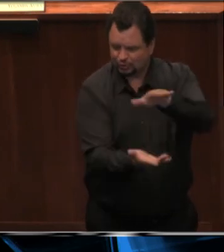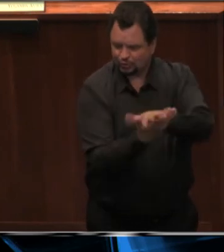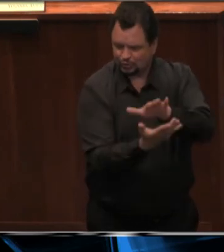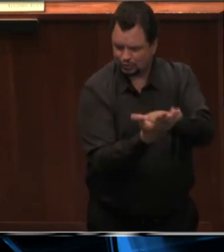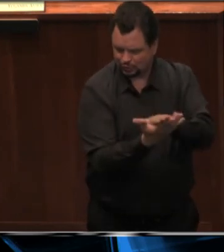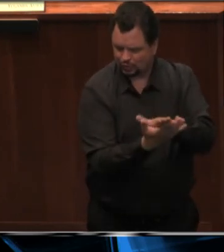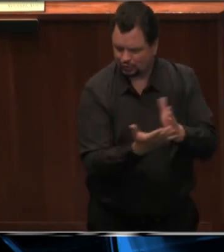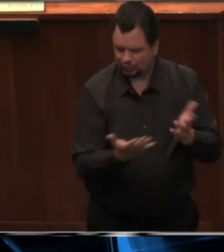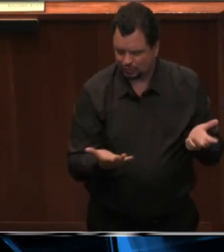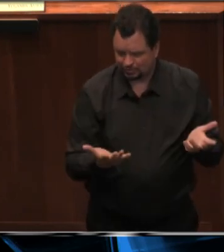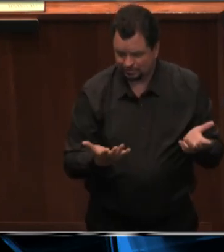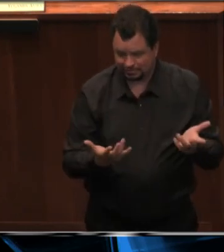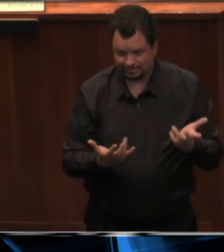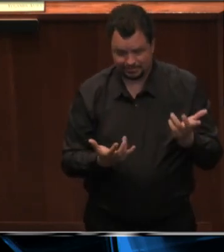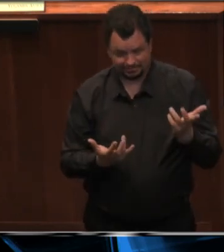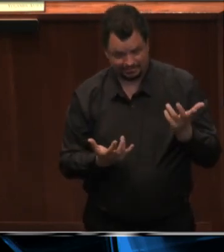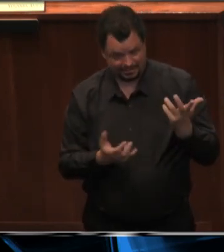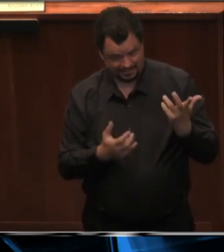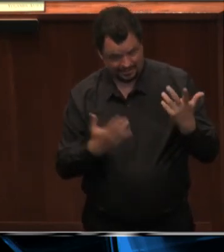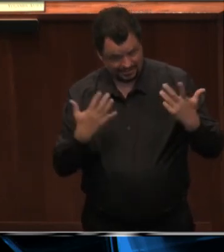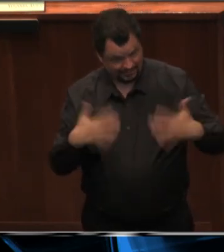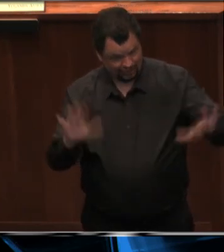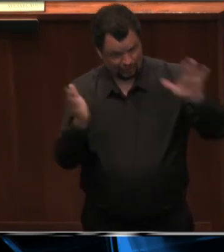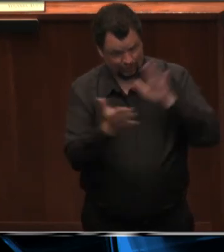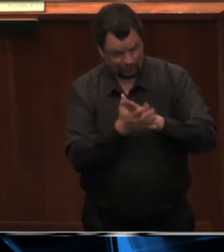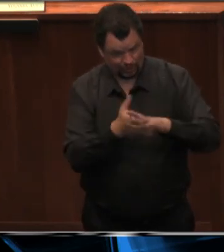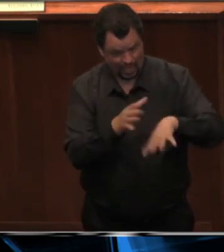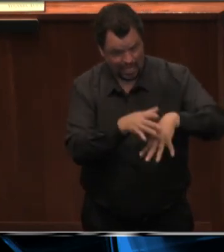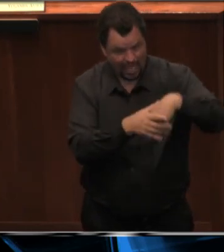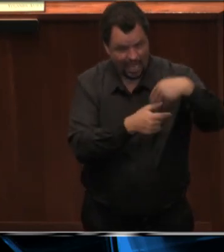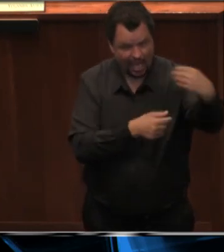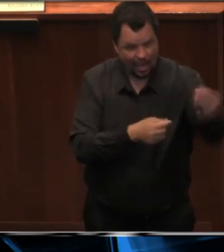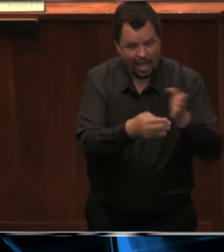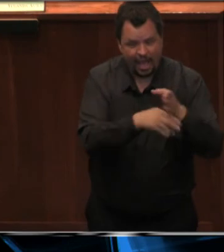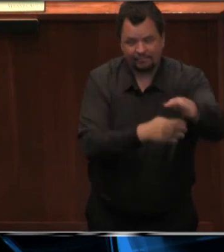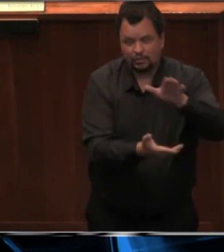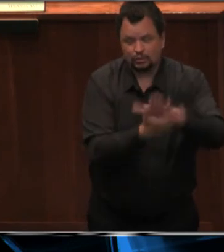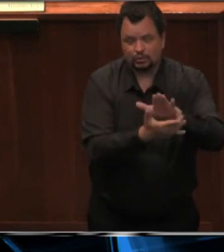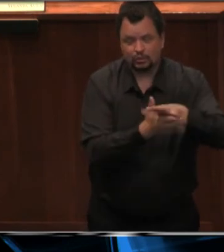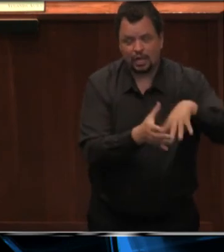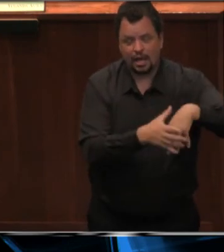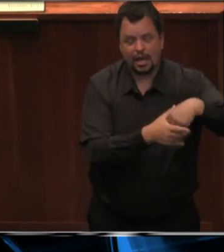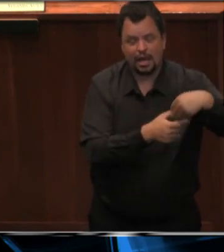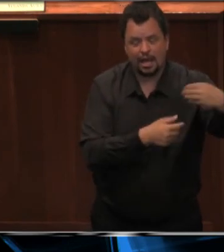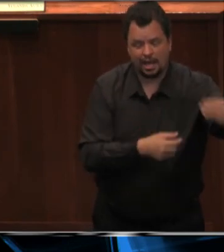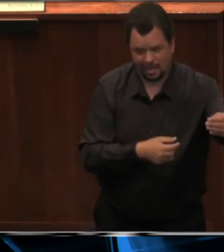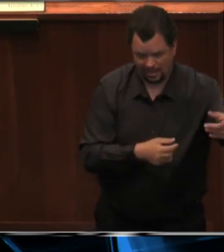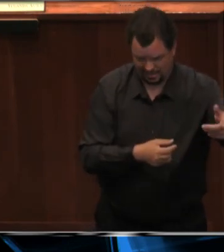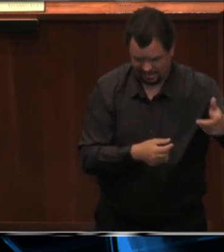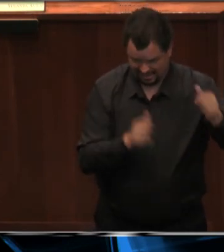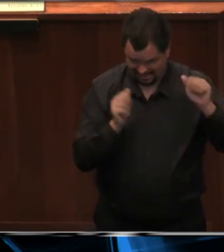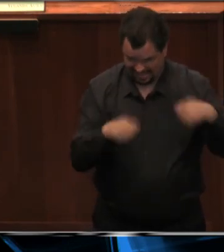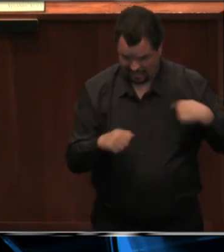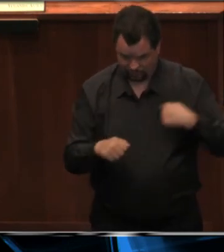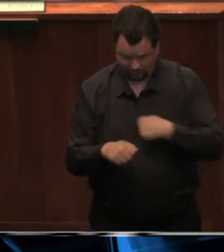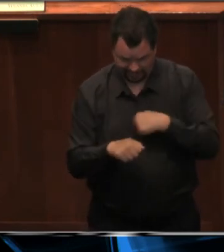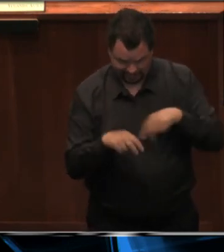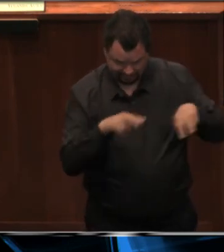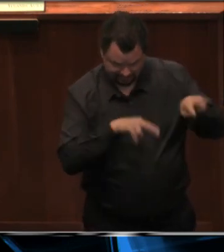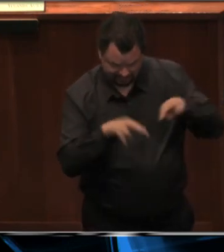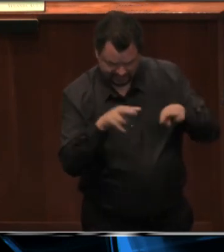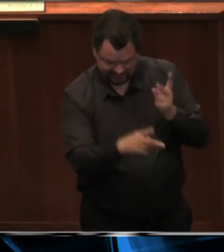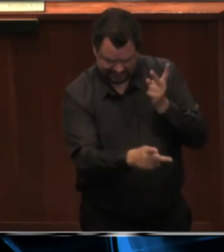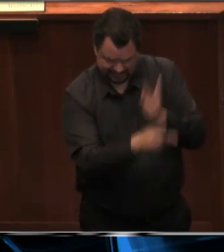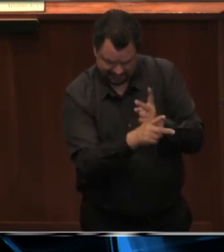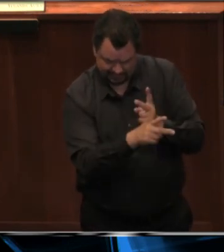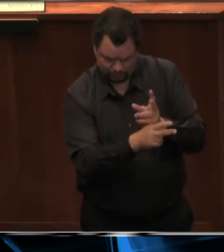that will preclude them from keeping themselves and our school environment infection-free. I can tell you after 18 years of working in our district that